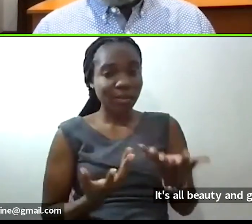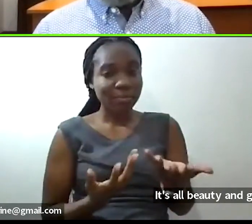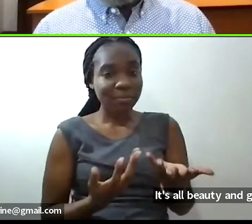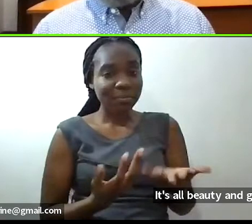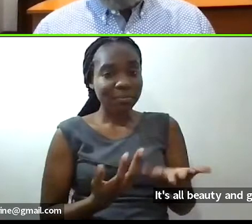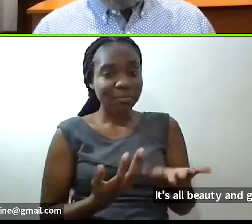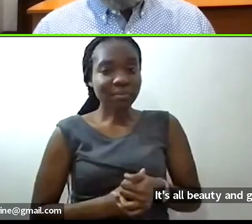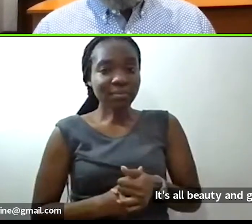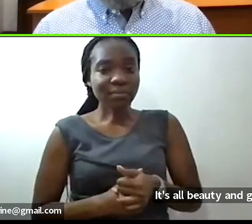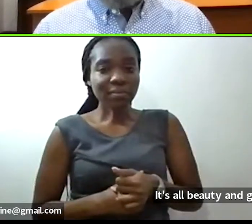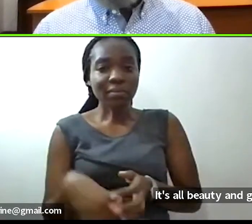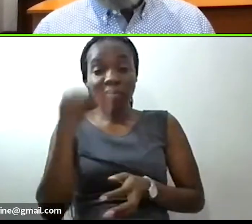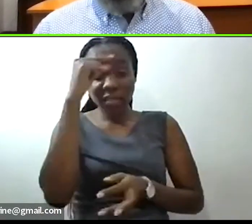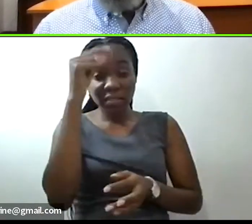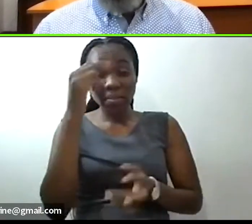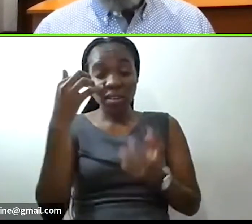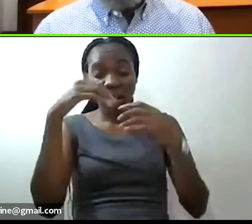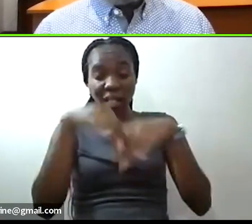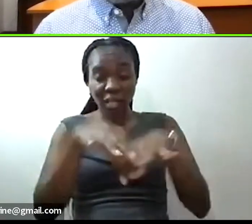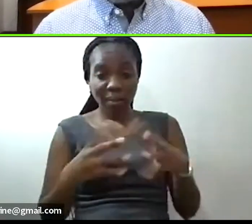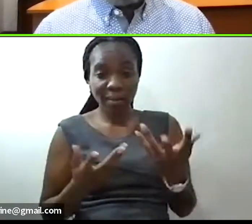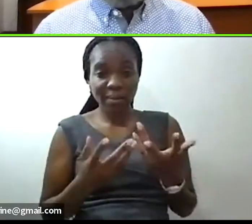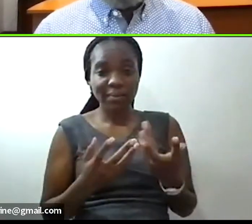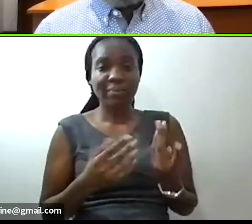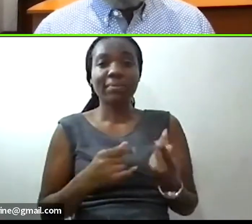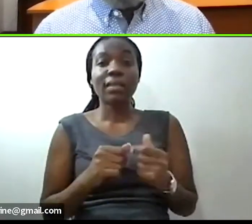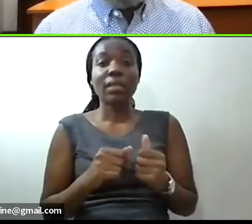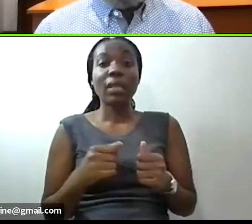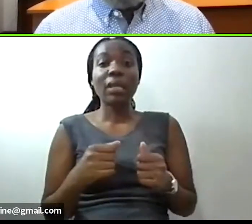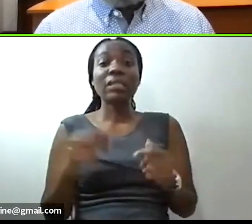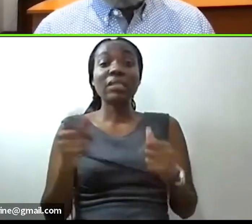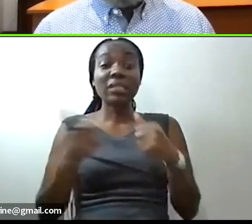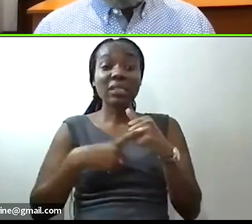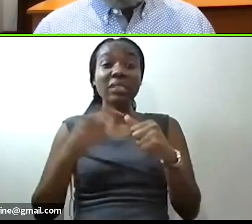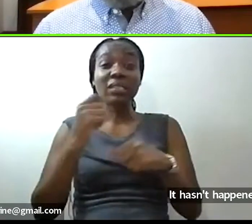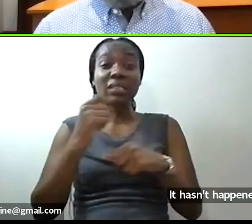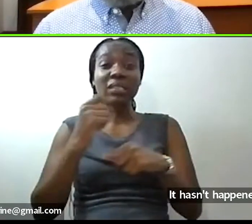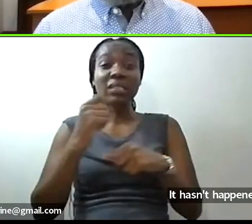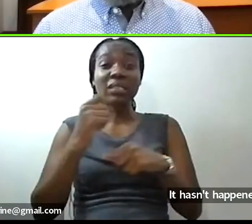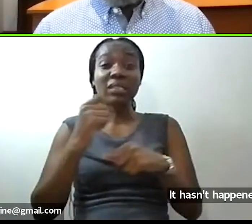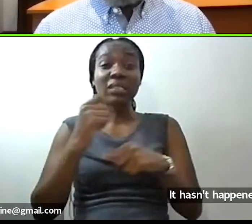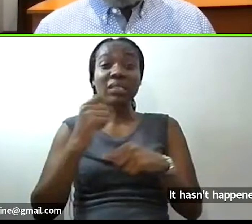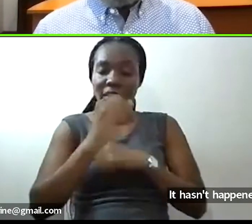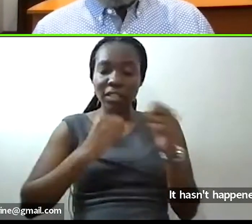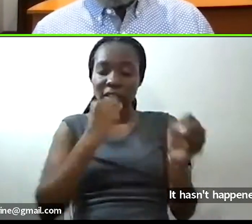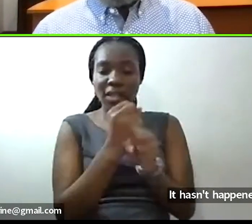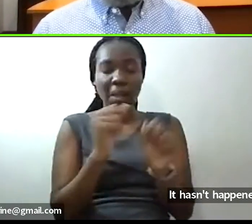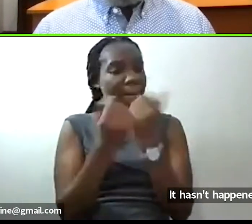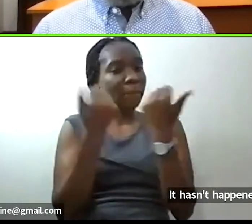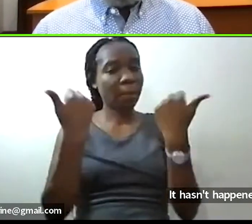The government collapsing. It hasn't happened for 60 years. We've been in the